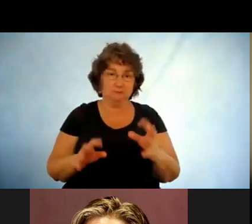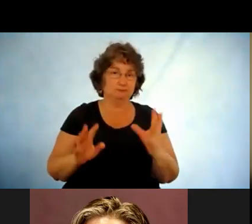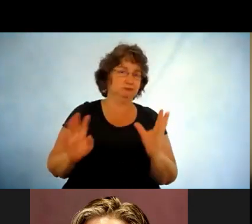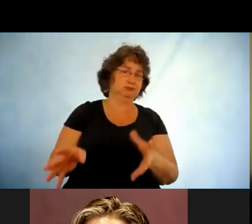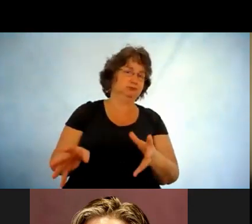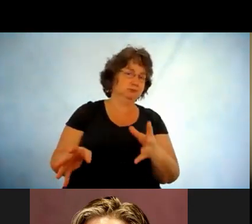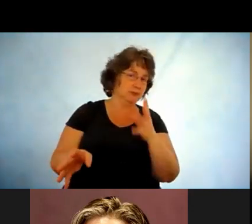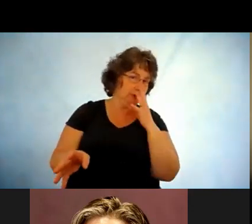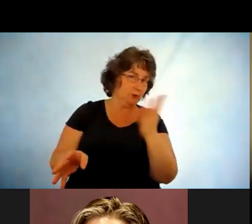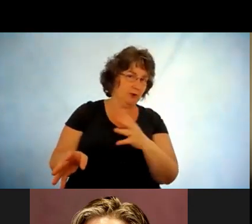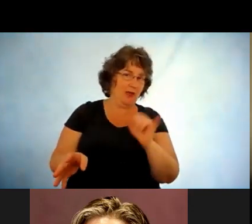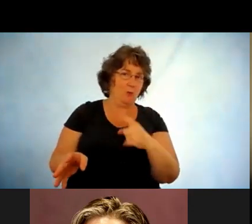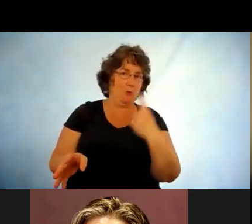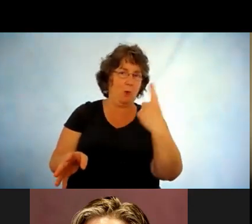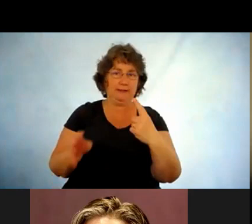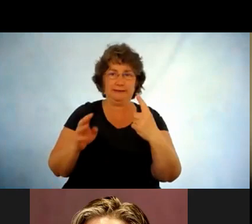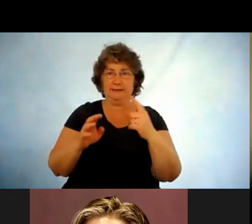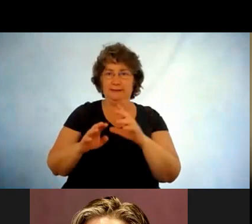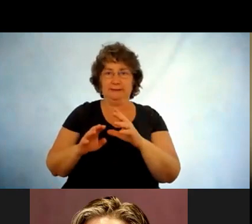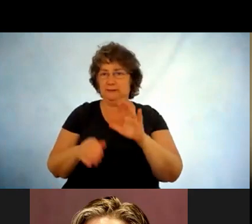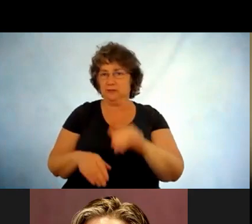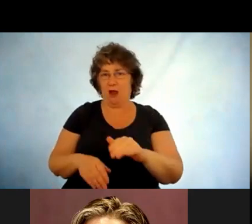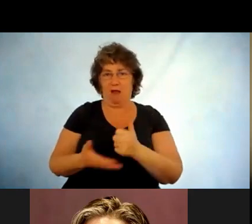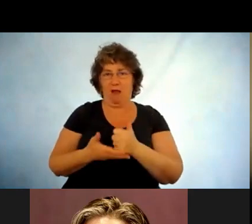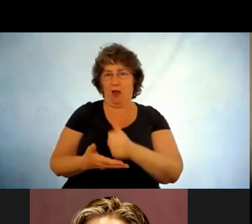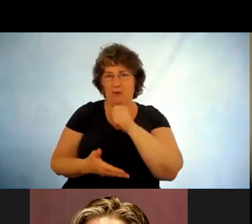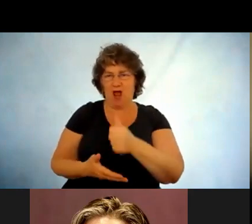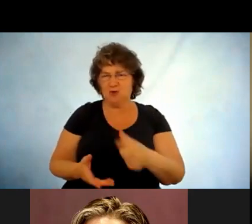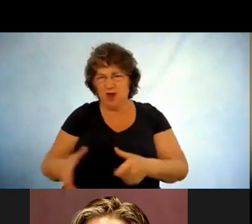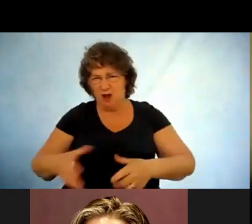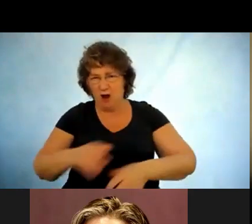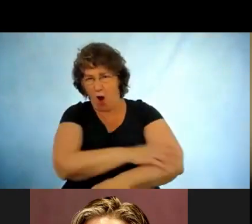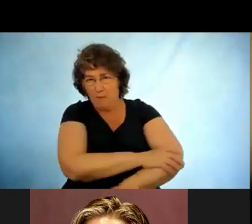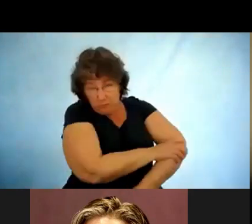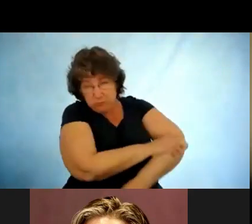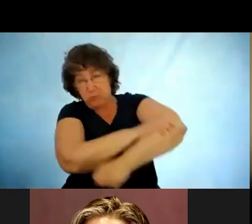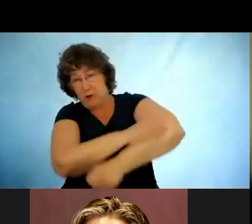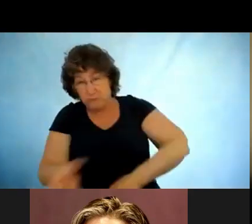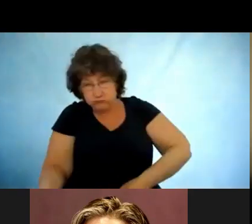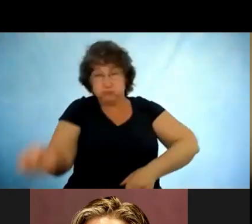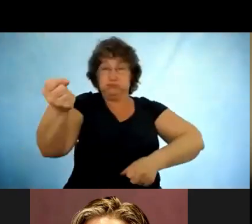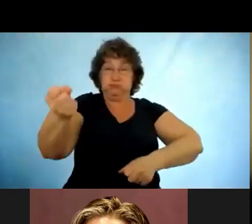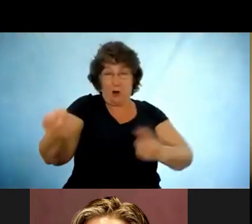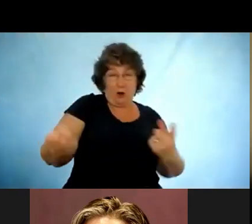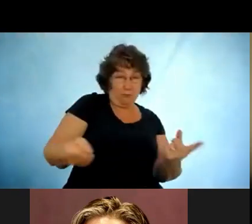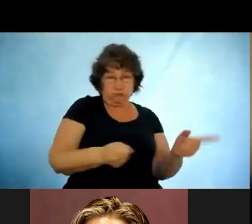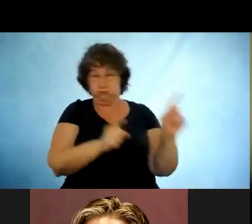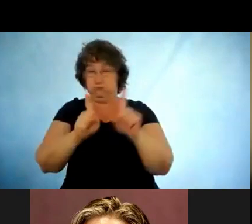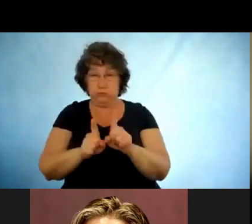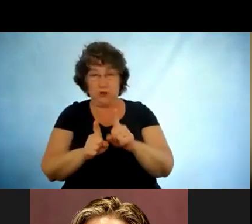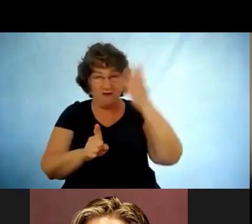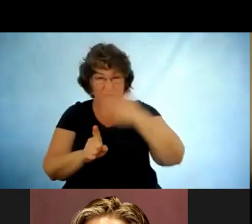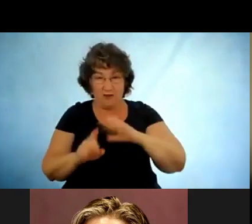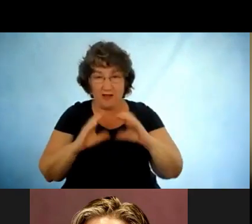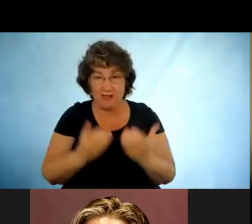So she grabbed him up by the arm and she dragged him across the room in front of his peers. When they